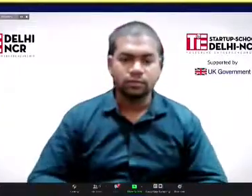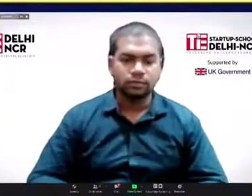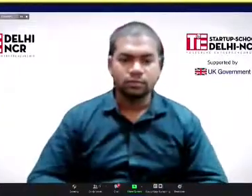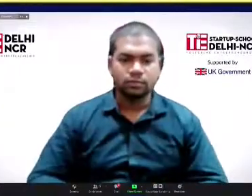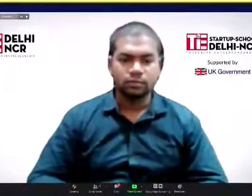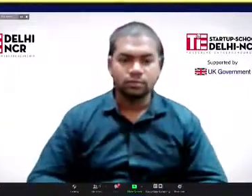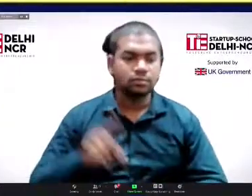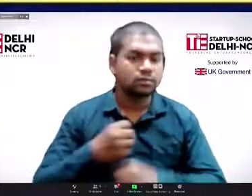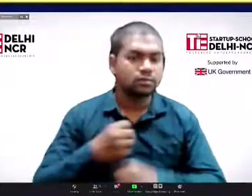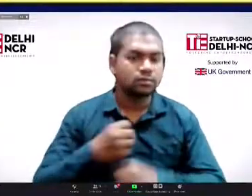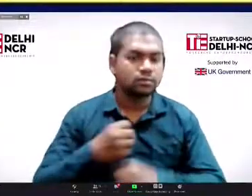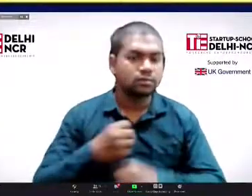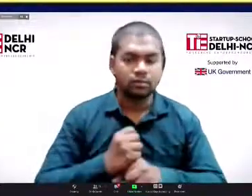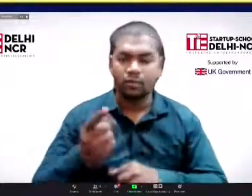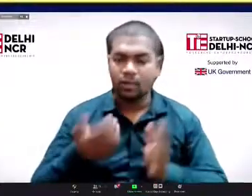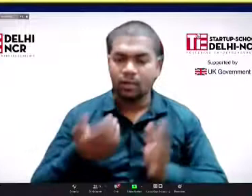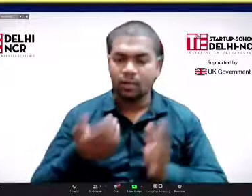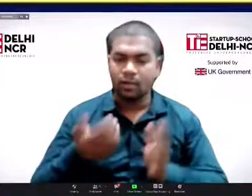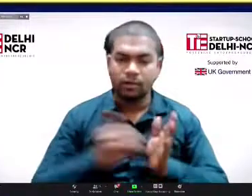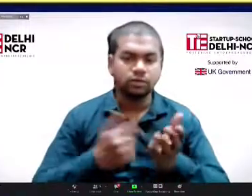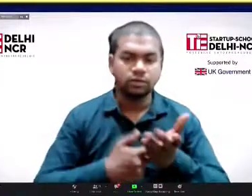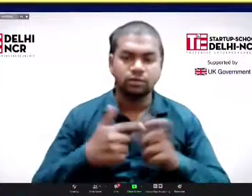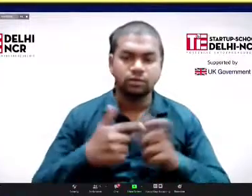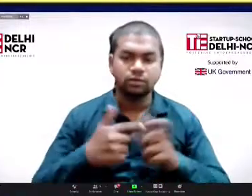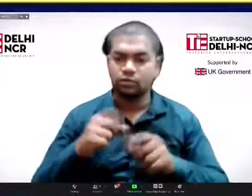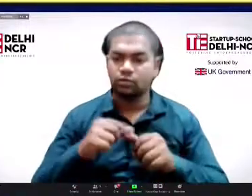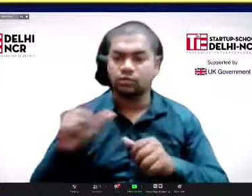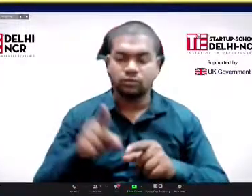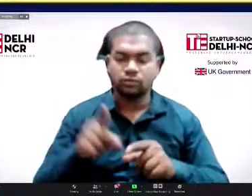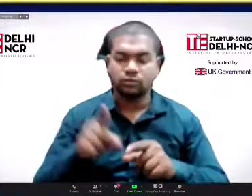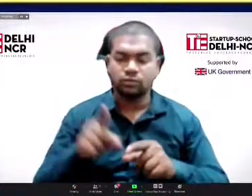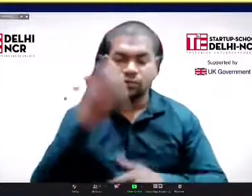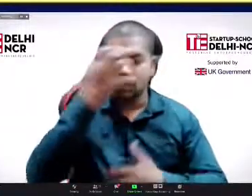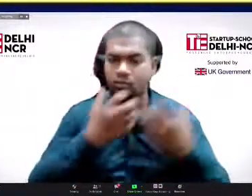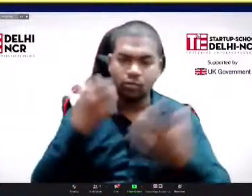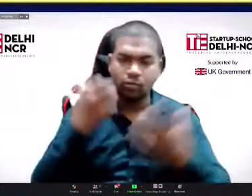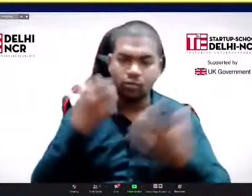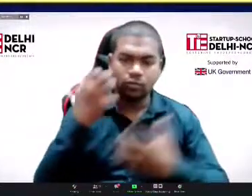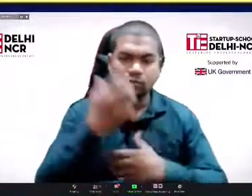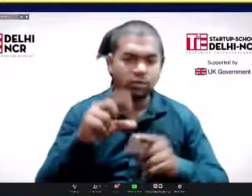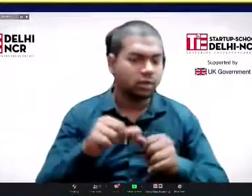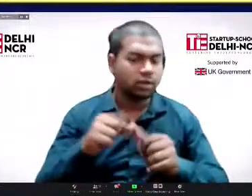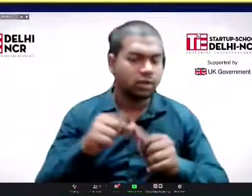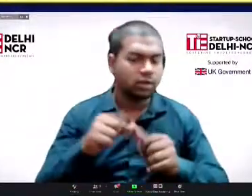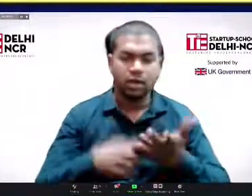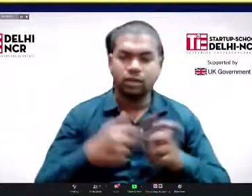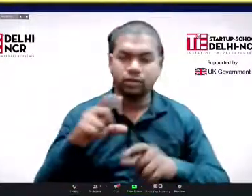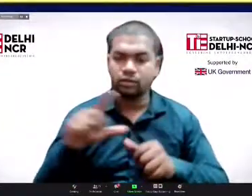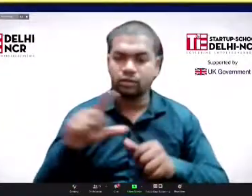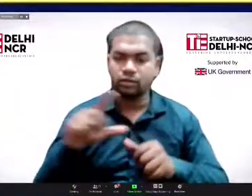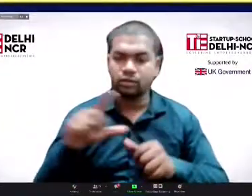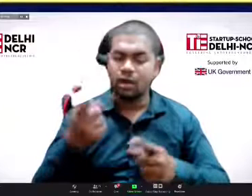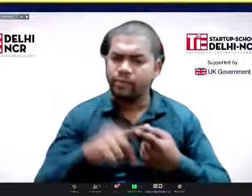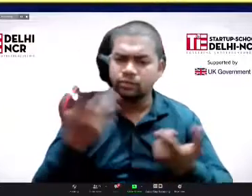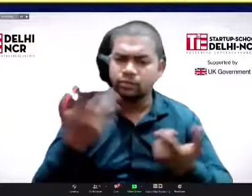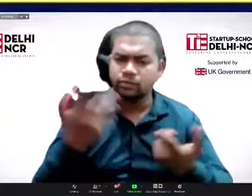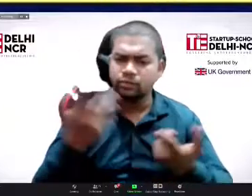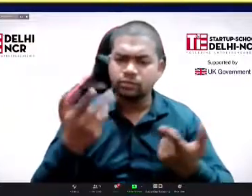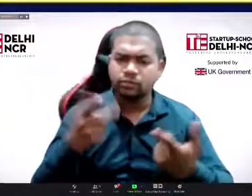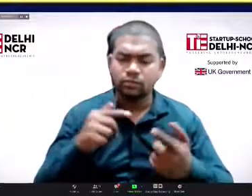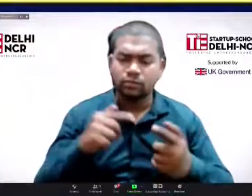that creates that recall, Smita, that you're mentioning. So it's emotion, and yes, it's recall. And that recall happens when you have a